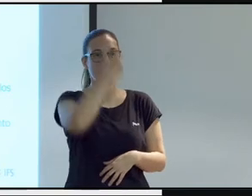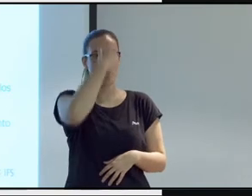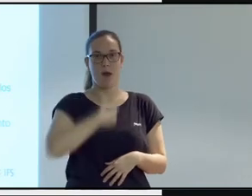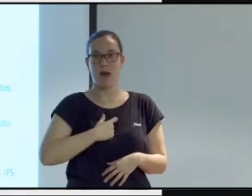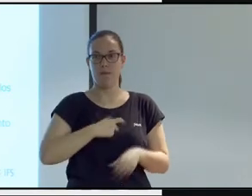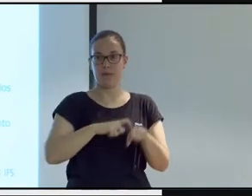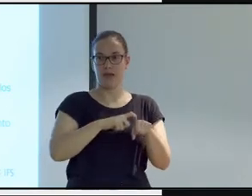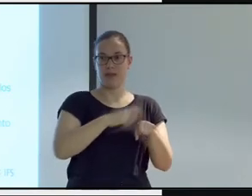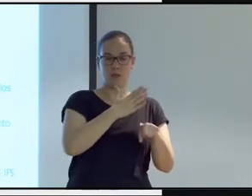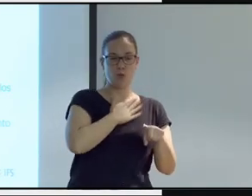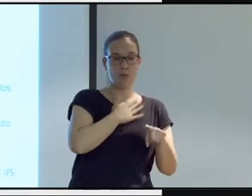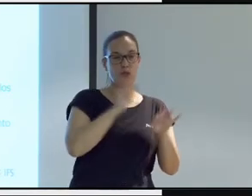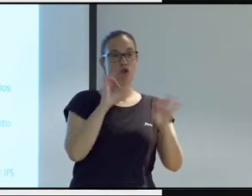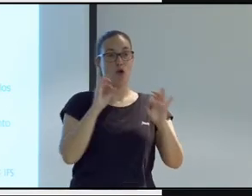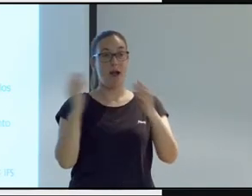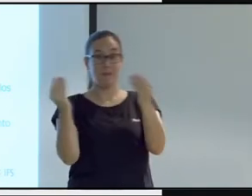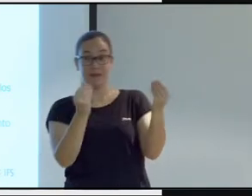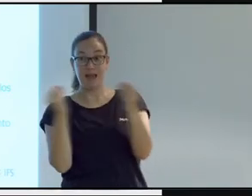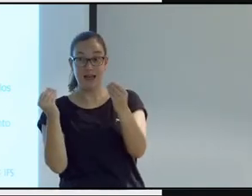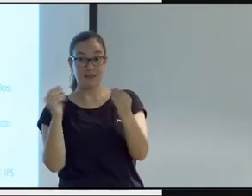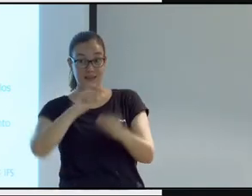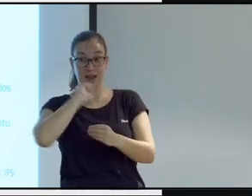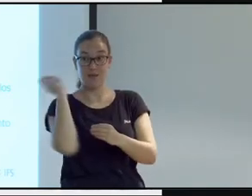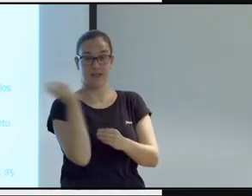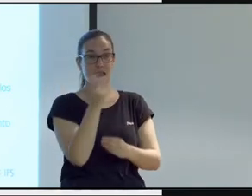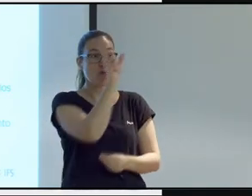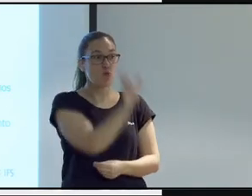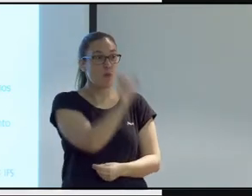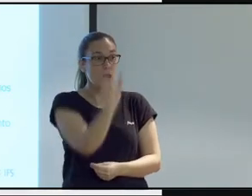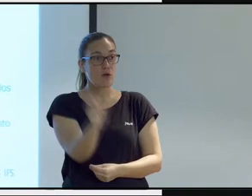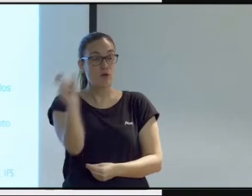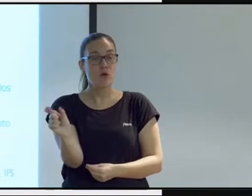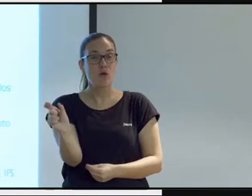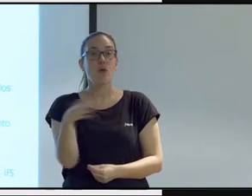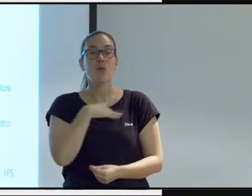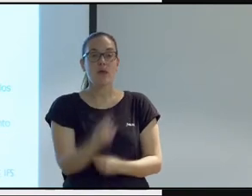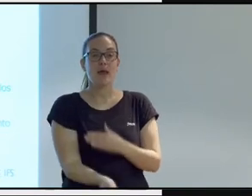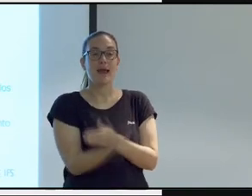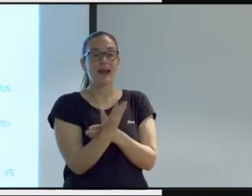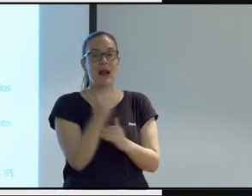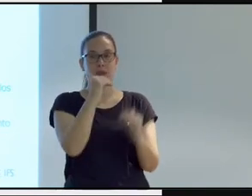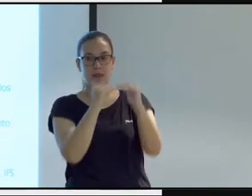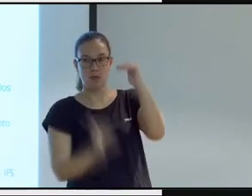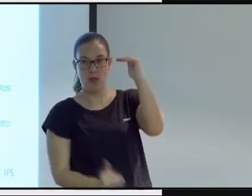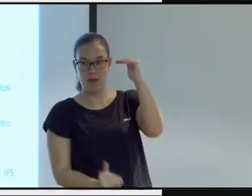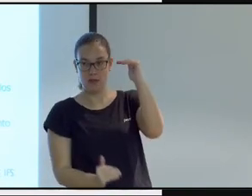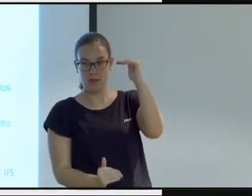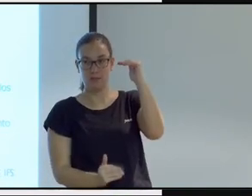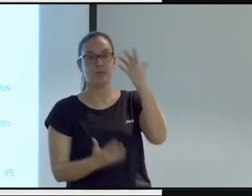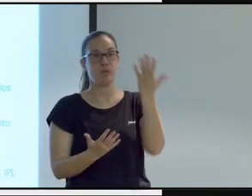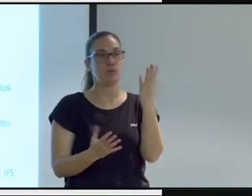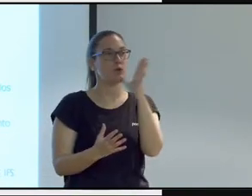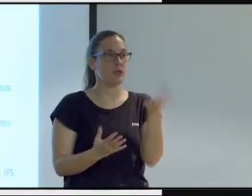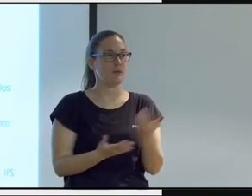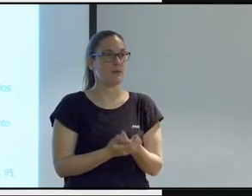the value of human diversity. So we have to pay close attention to human